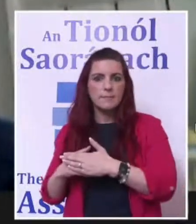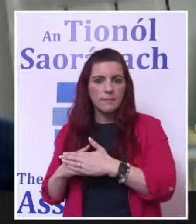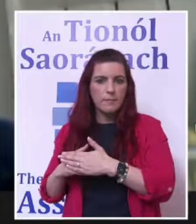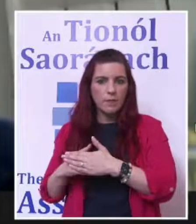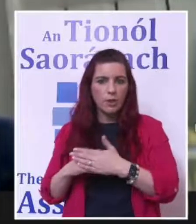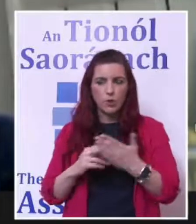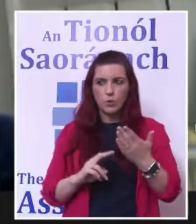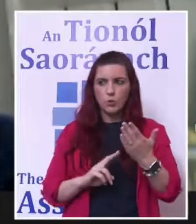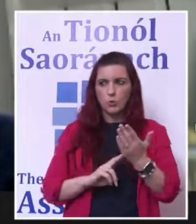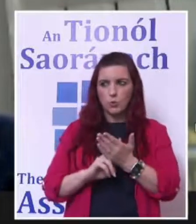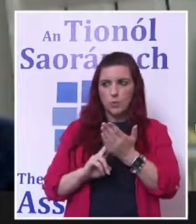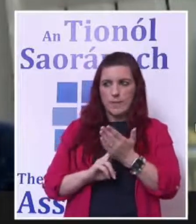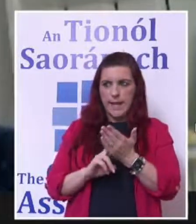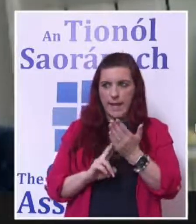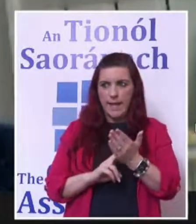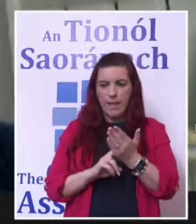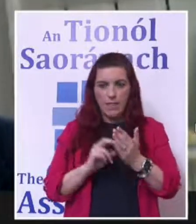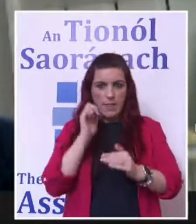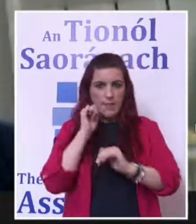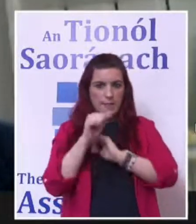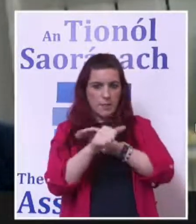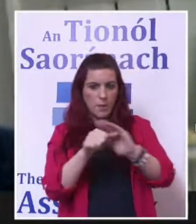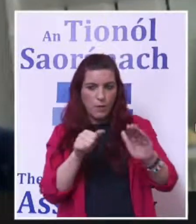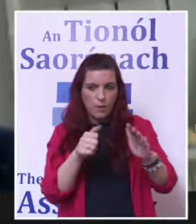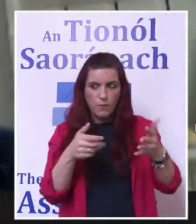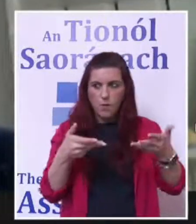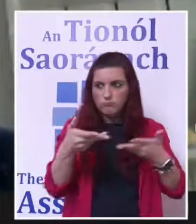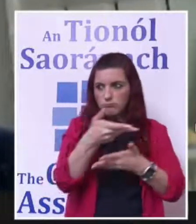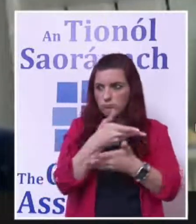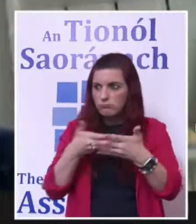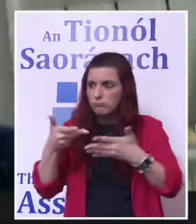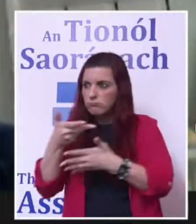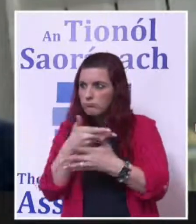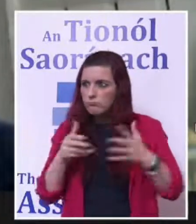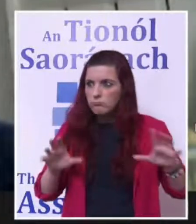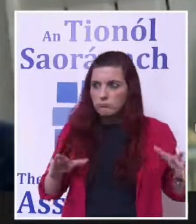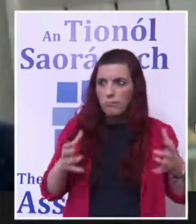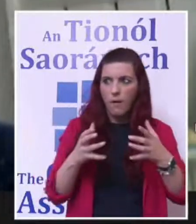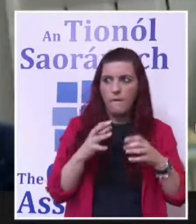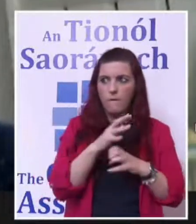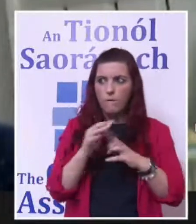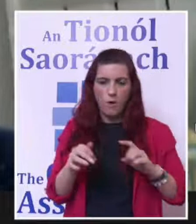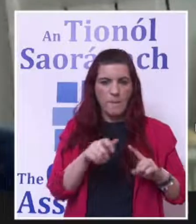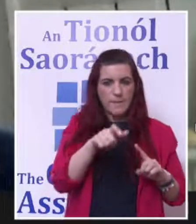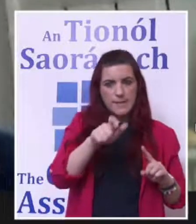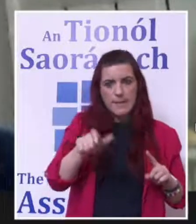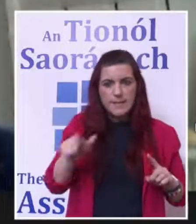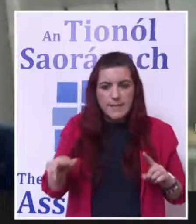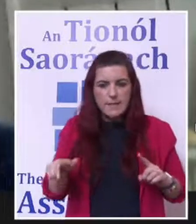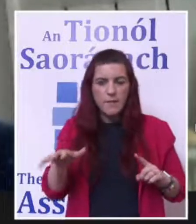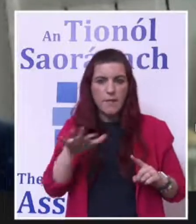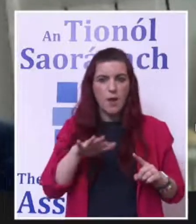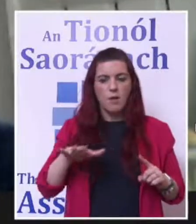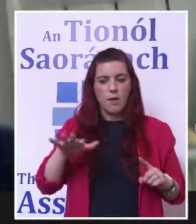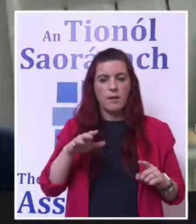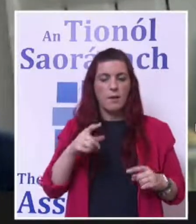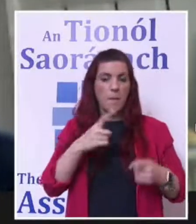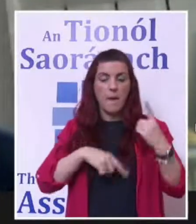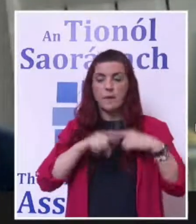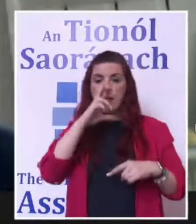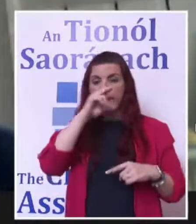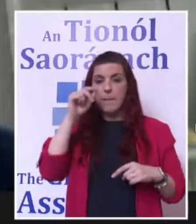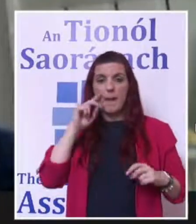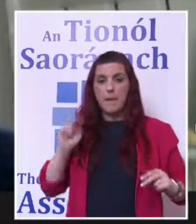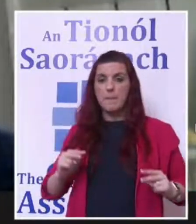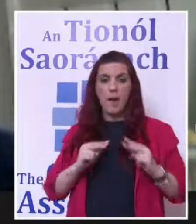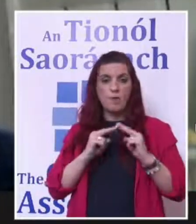wealth of experience from amongst such an assembly, from the citizens of the area, going back to the example from Paris,